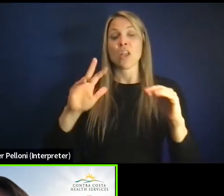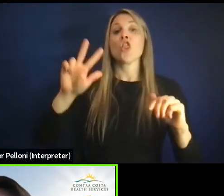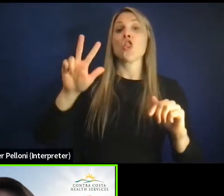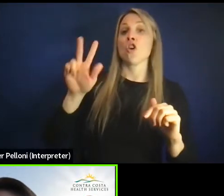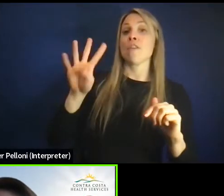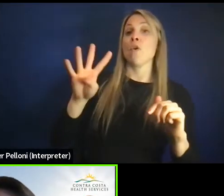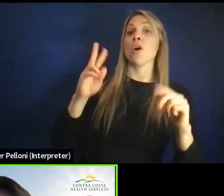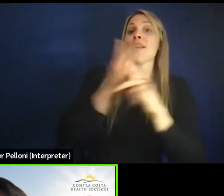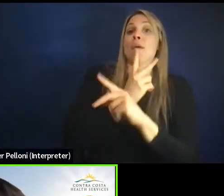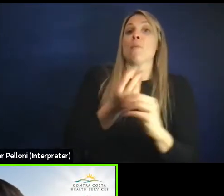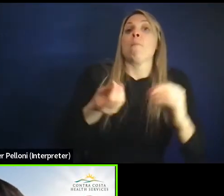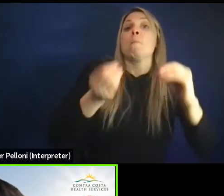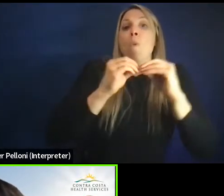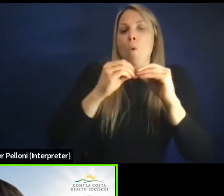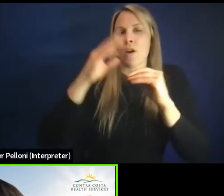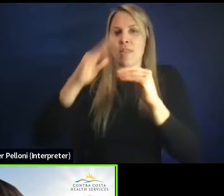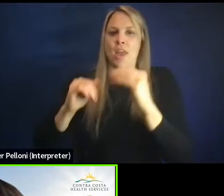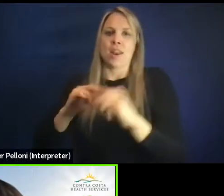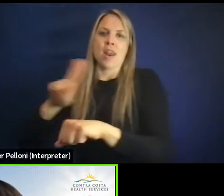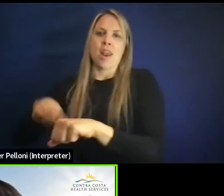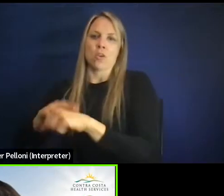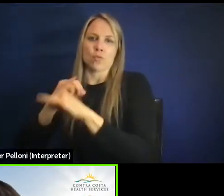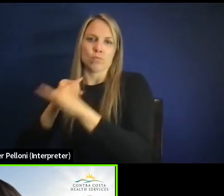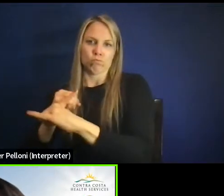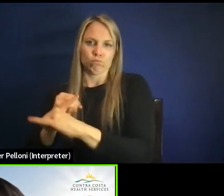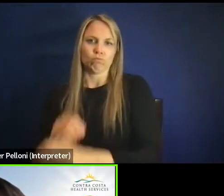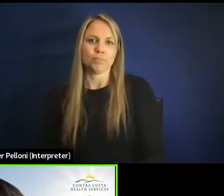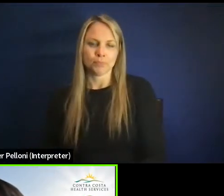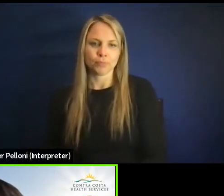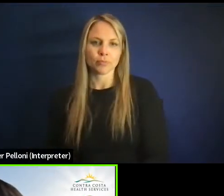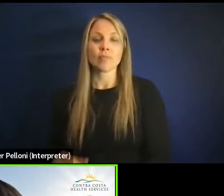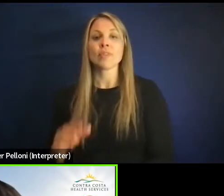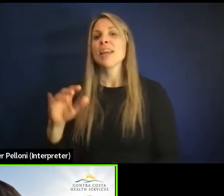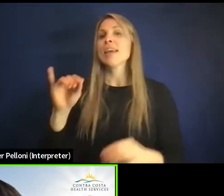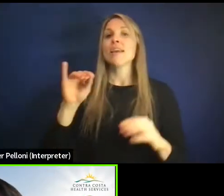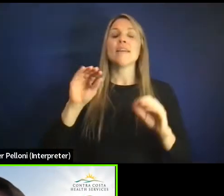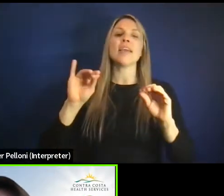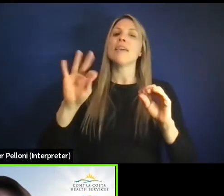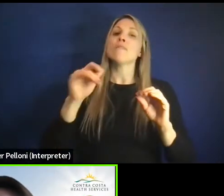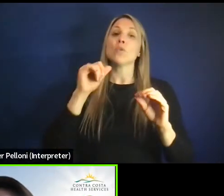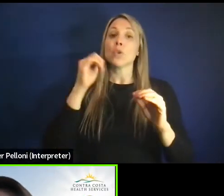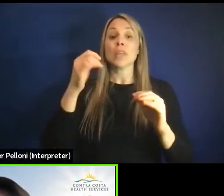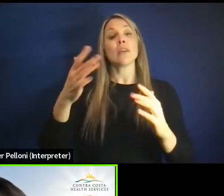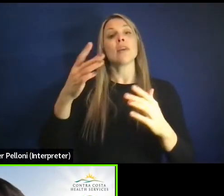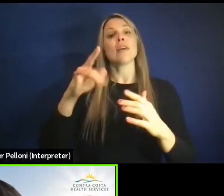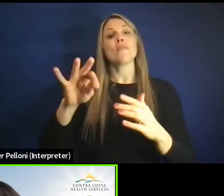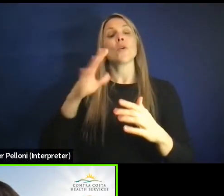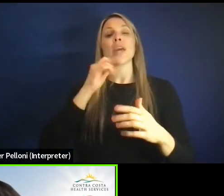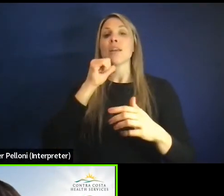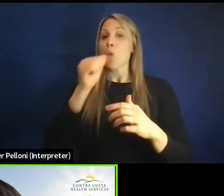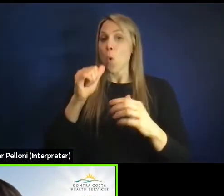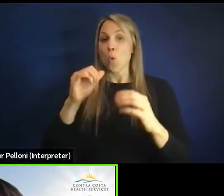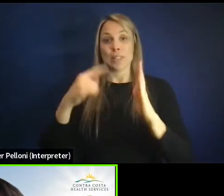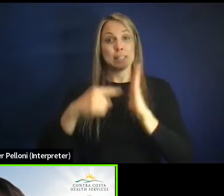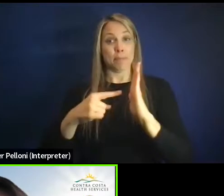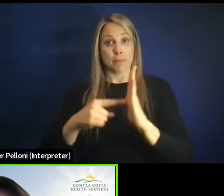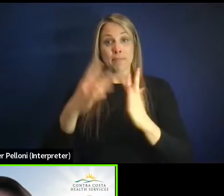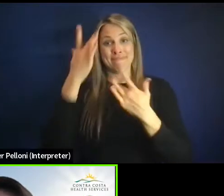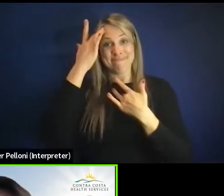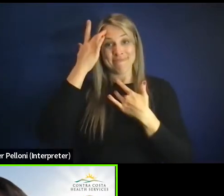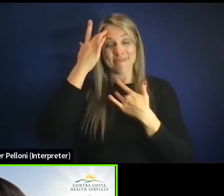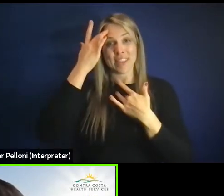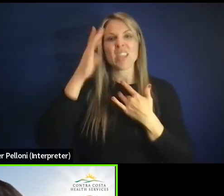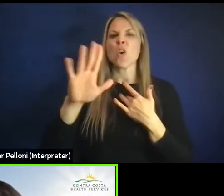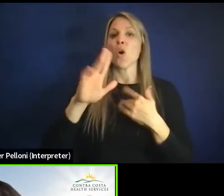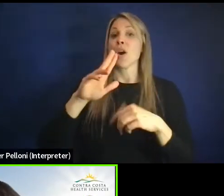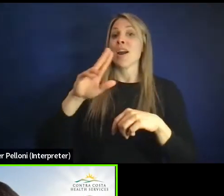higher than a symptomatic natural infection. And asymptomatic natural infections, the antibody levels tend to